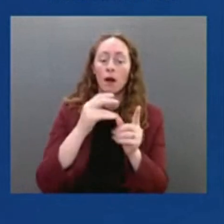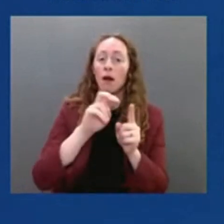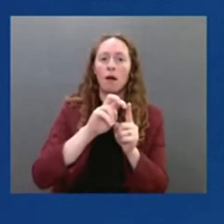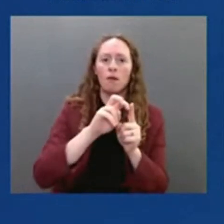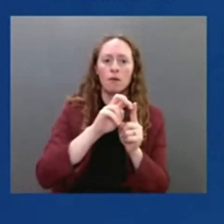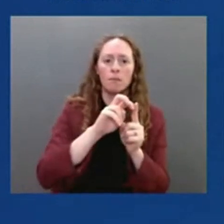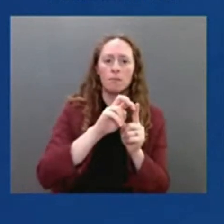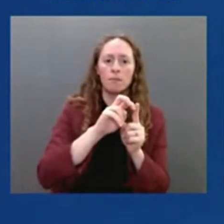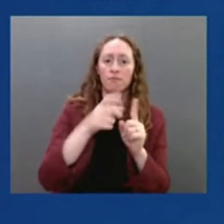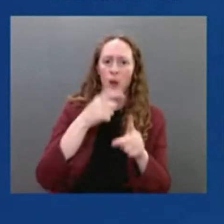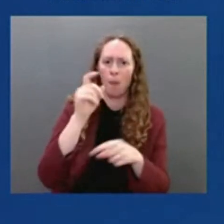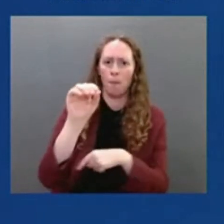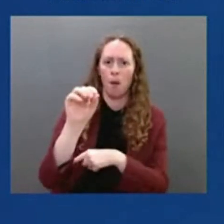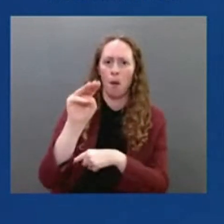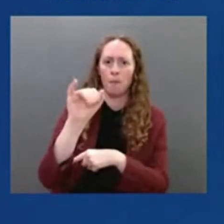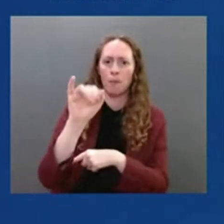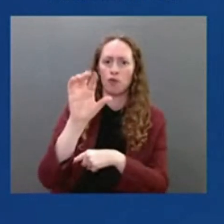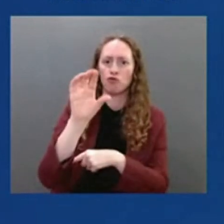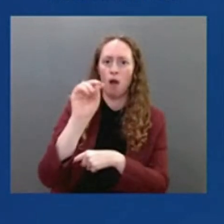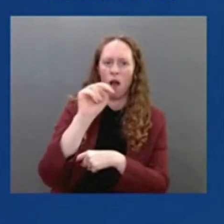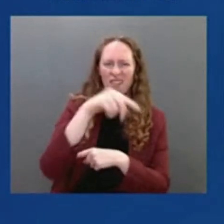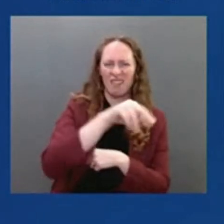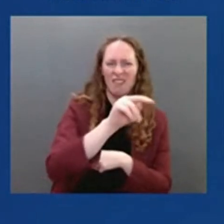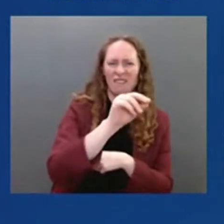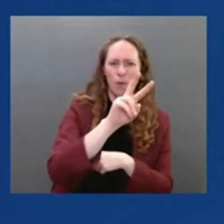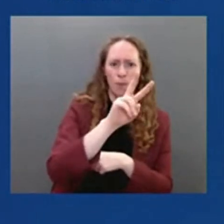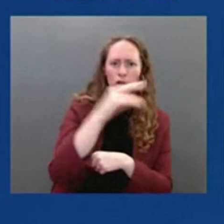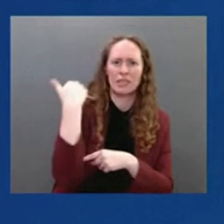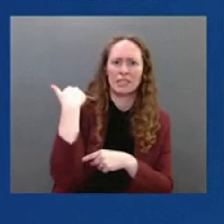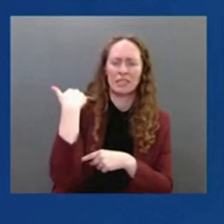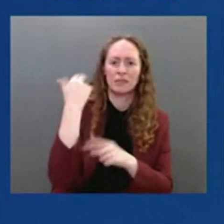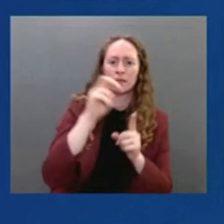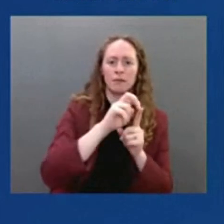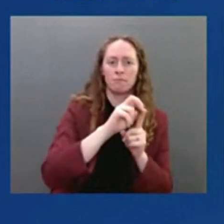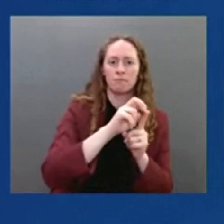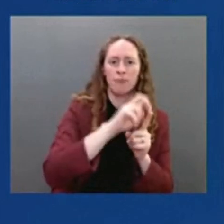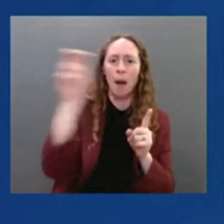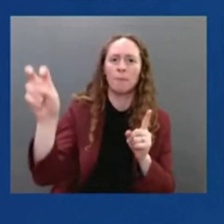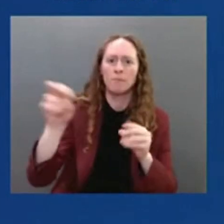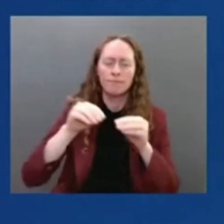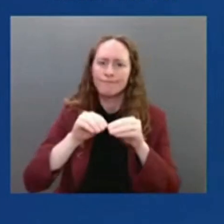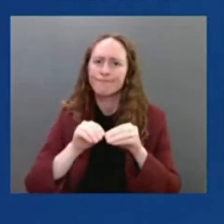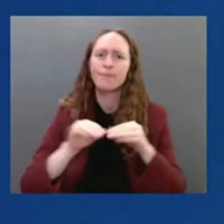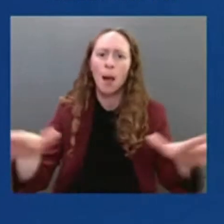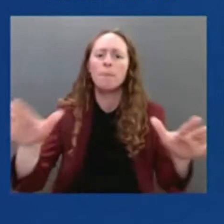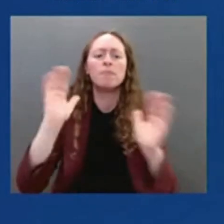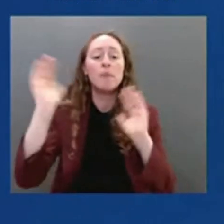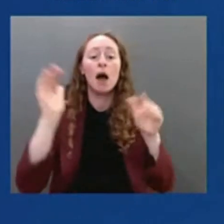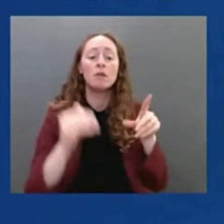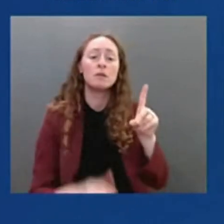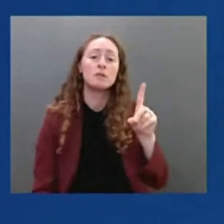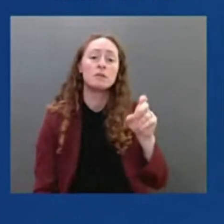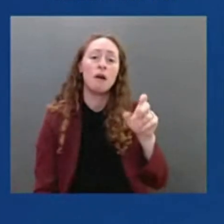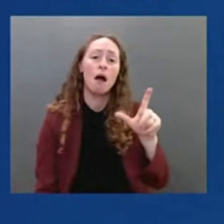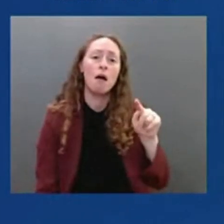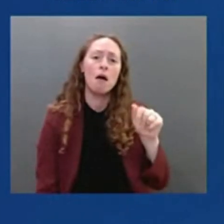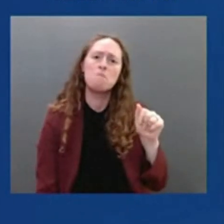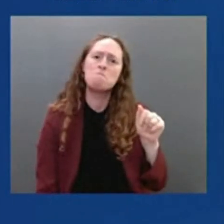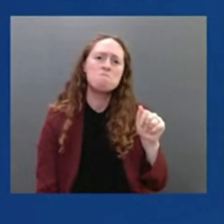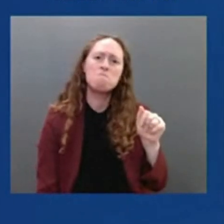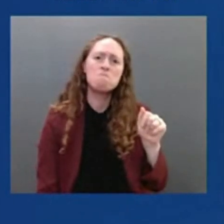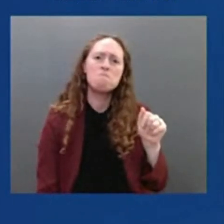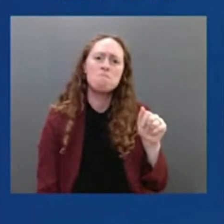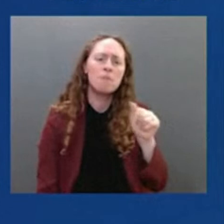greater transmission capability than Delta. But over the last several months, we've seen each